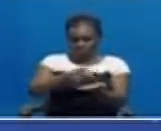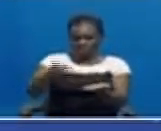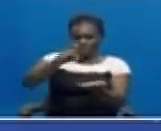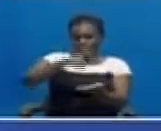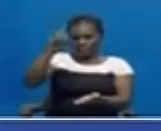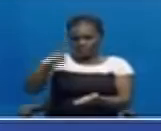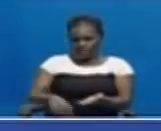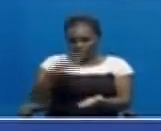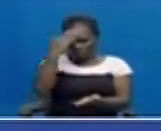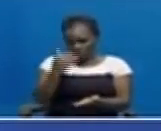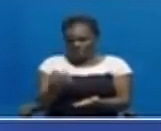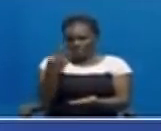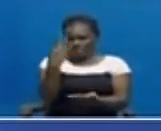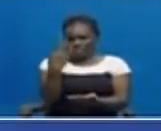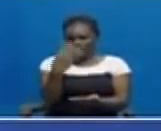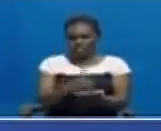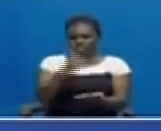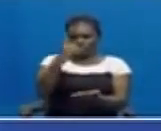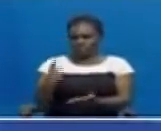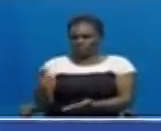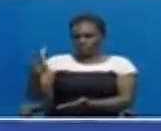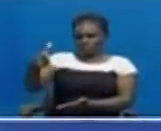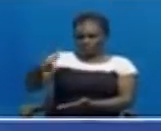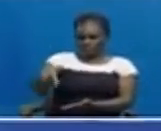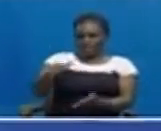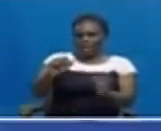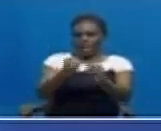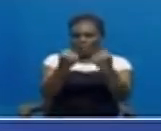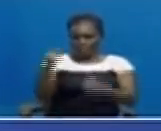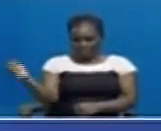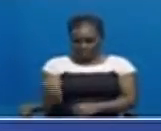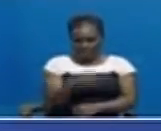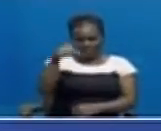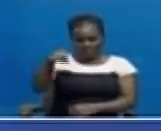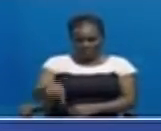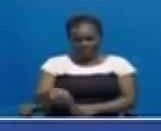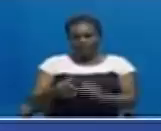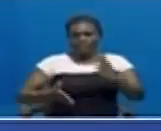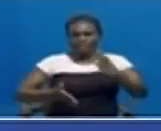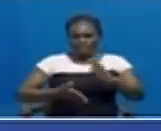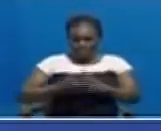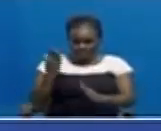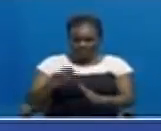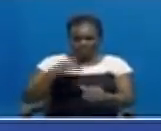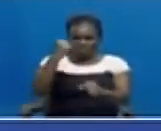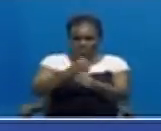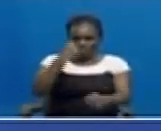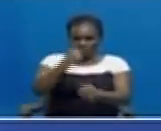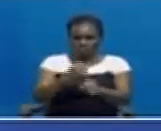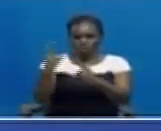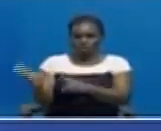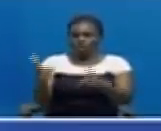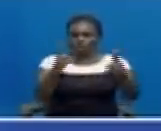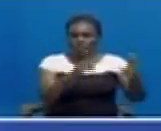rise following the 3 shilling increase in the fuel levy that will become effective this month. But in what is fast becoming the modus operandi for the new central